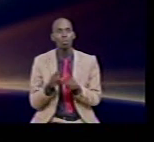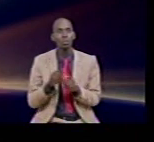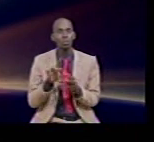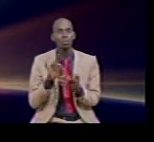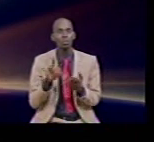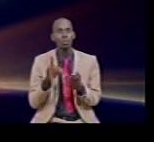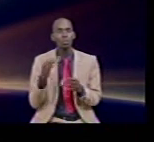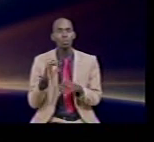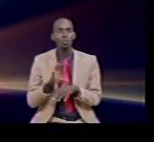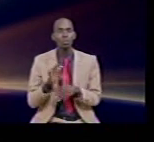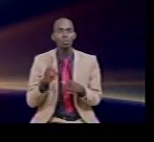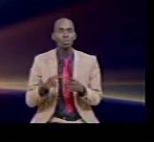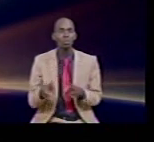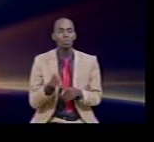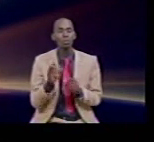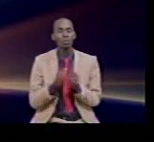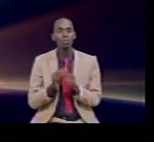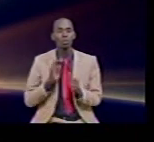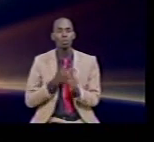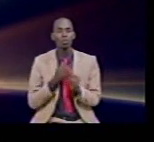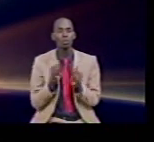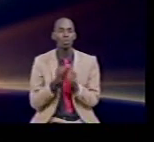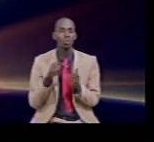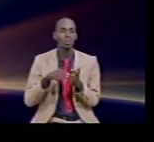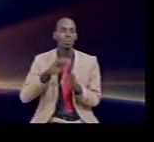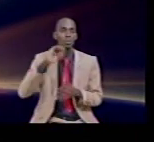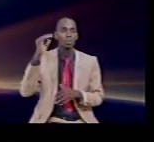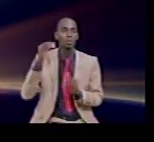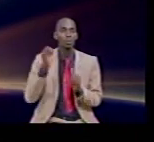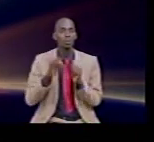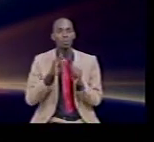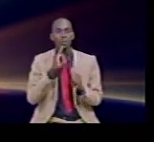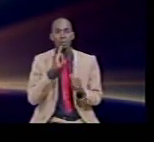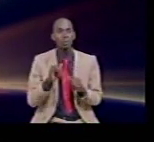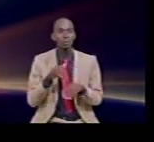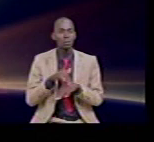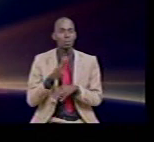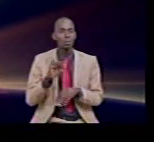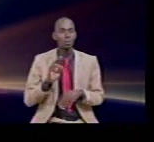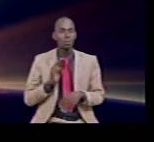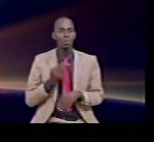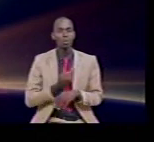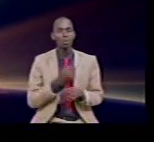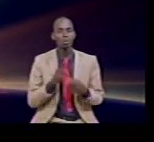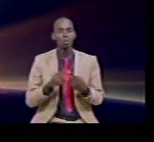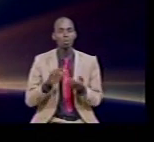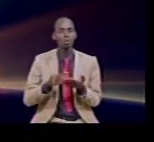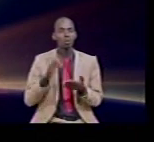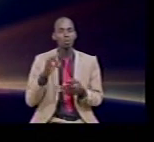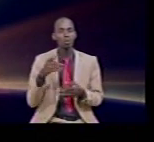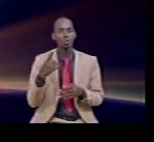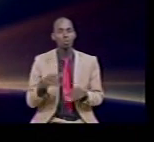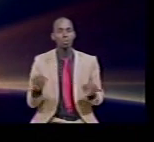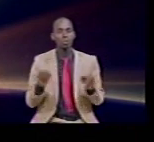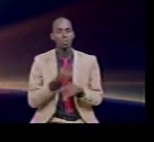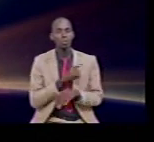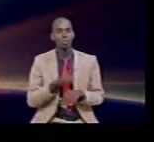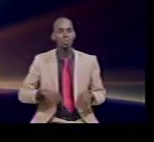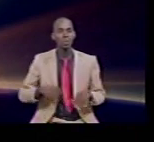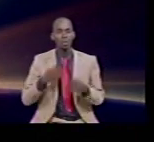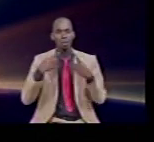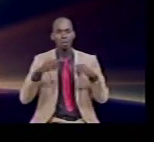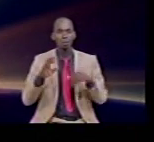churches to travel with us with this grace, which is administered by us to the glory of the same Lord, and declaration of your